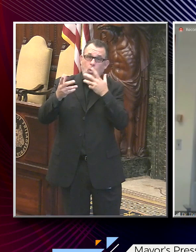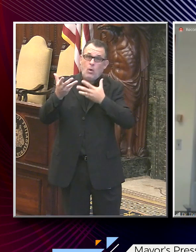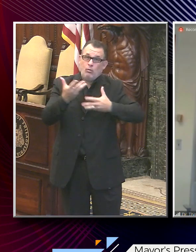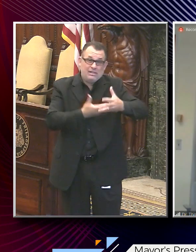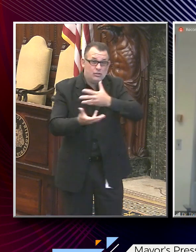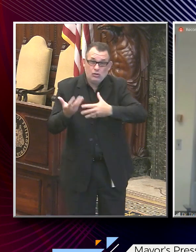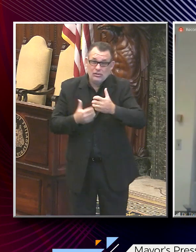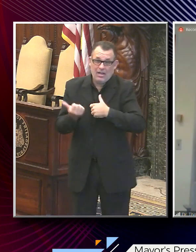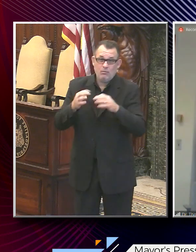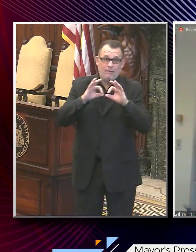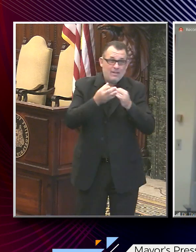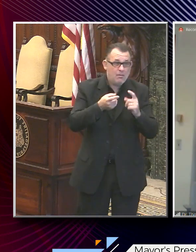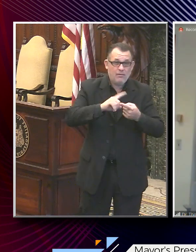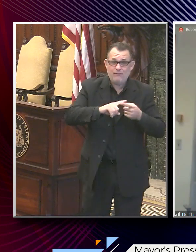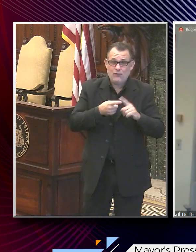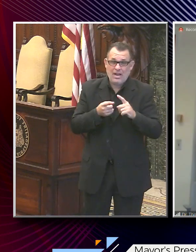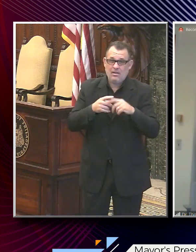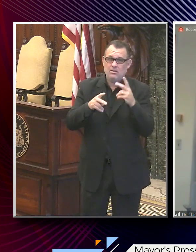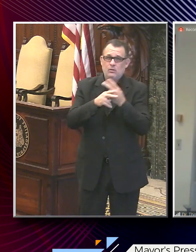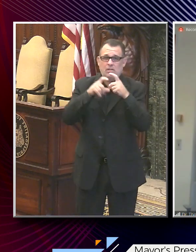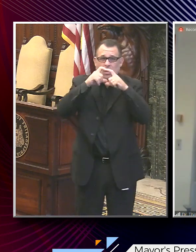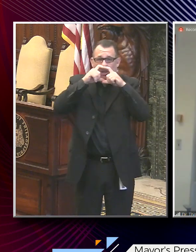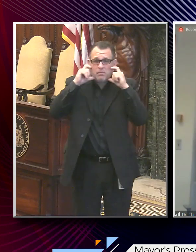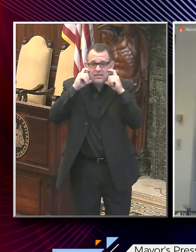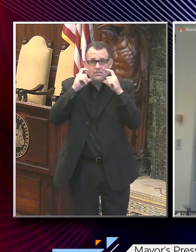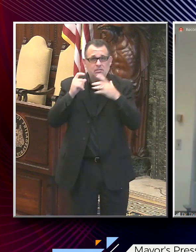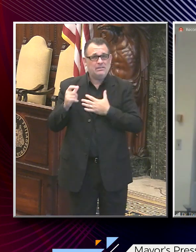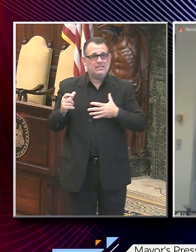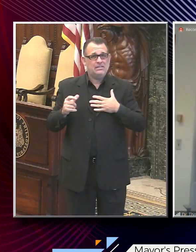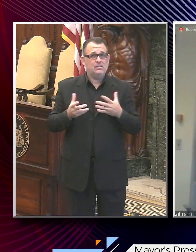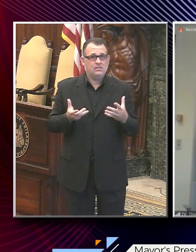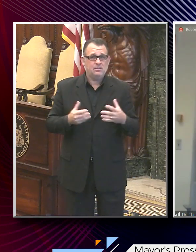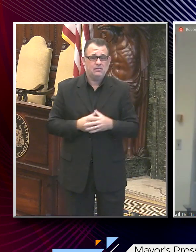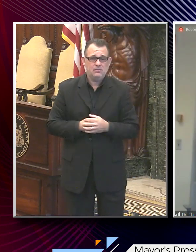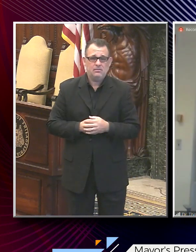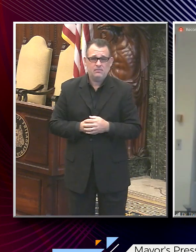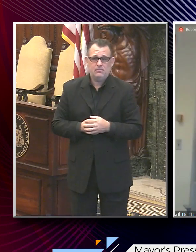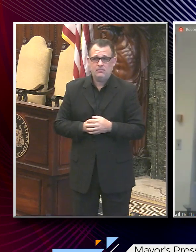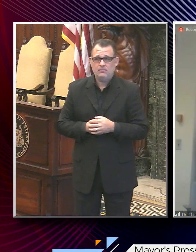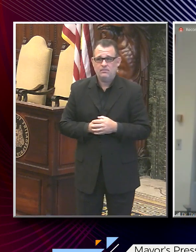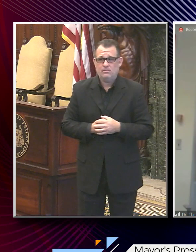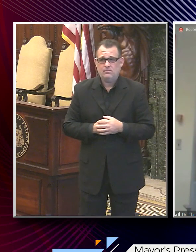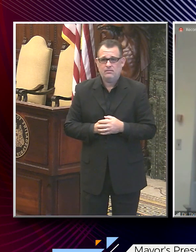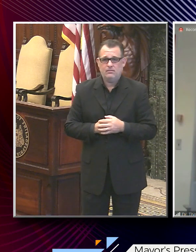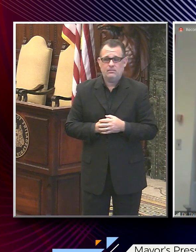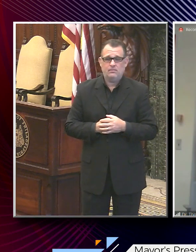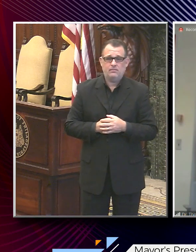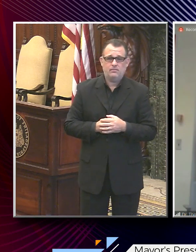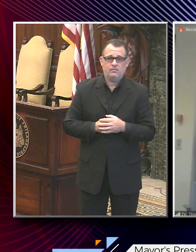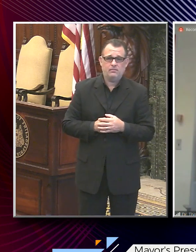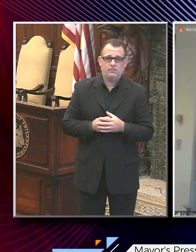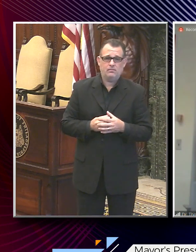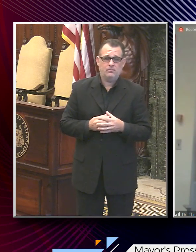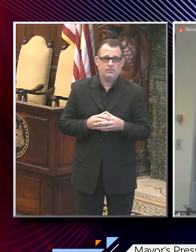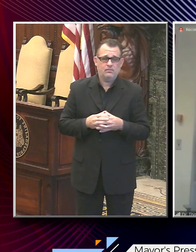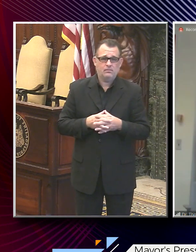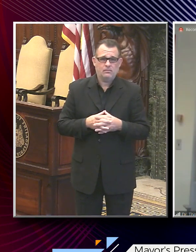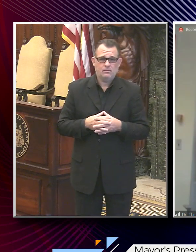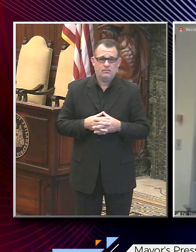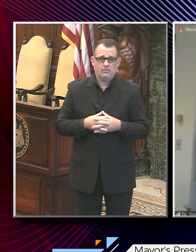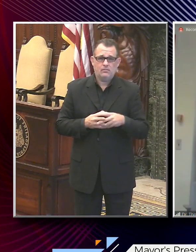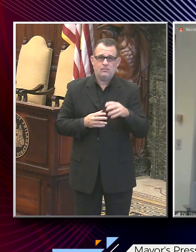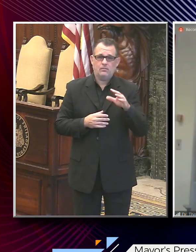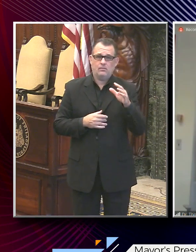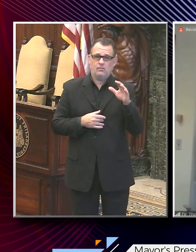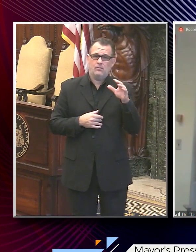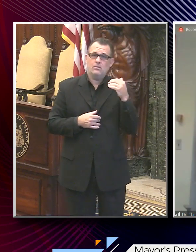and around your friends, including those people you trust. Now, let me give you the update then on reopening. Back in June,